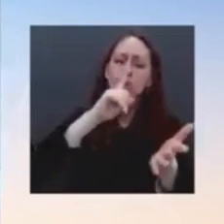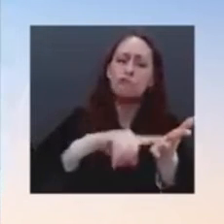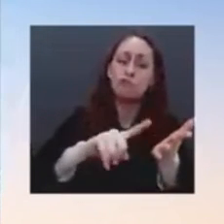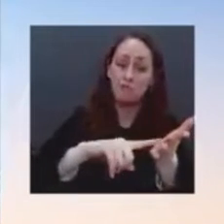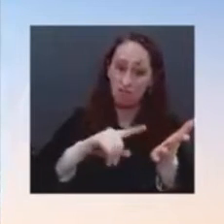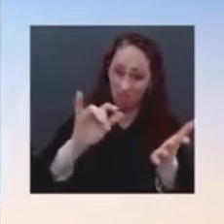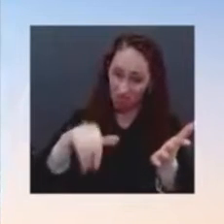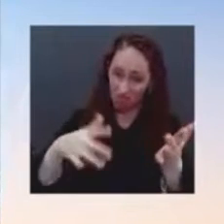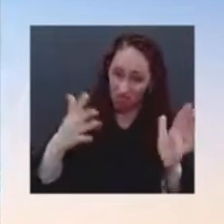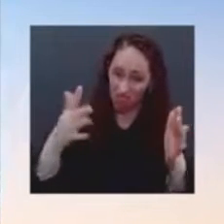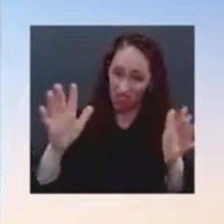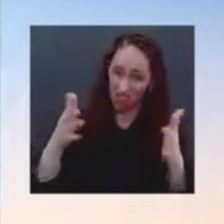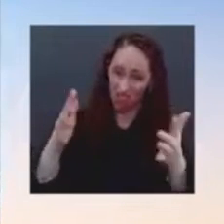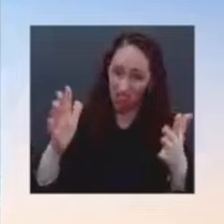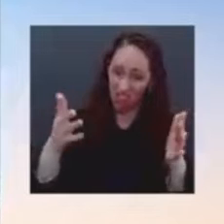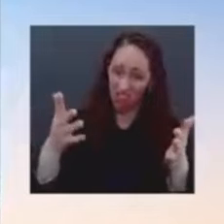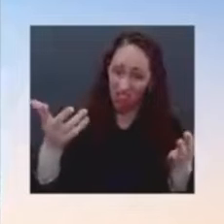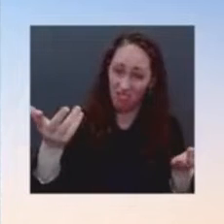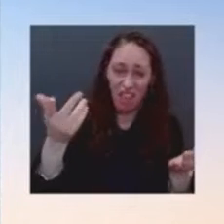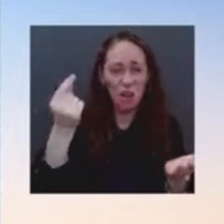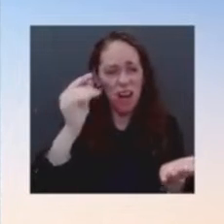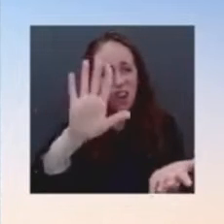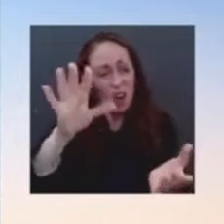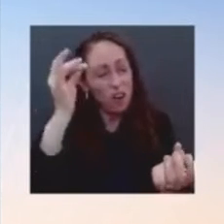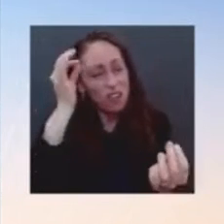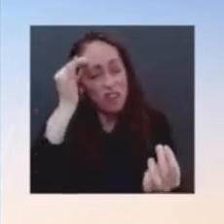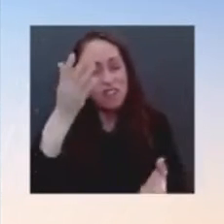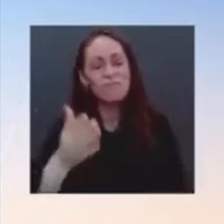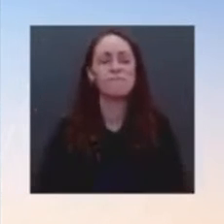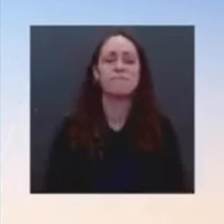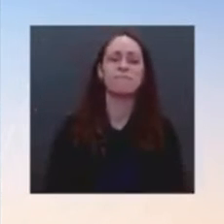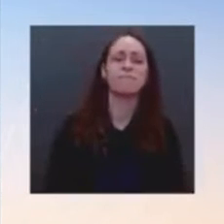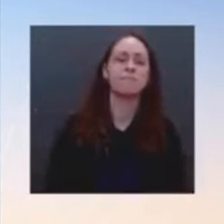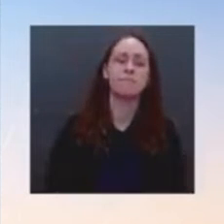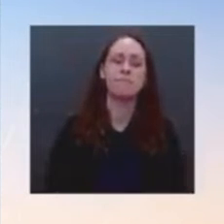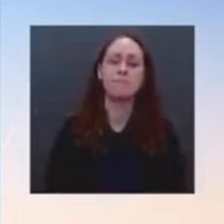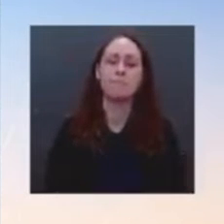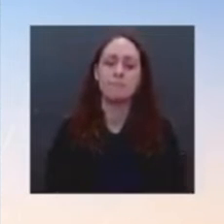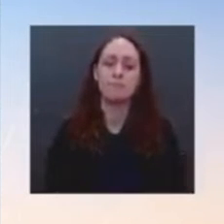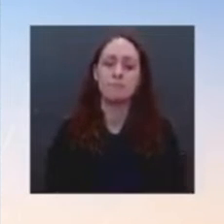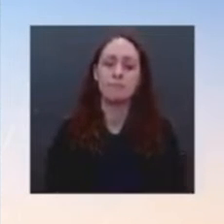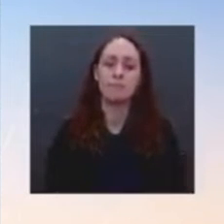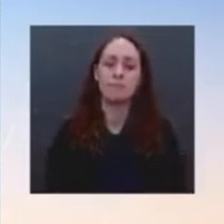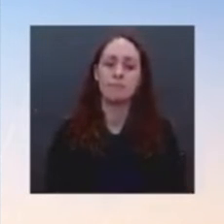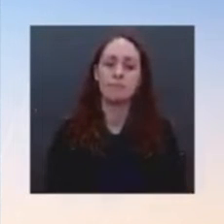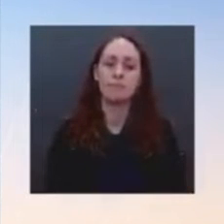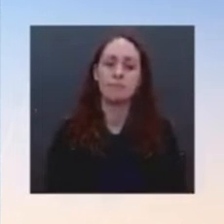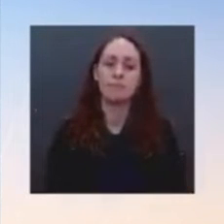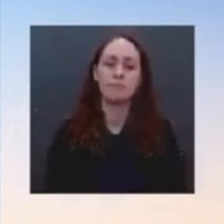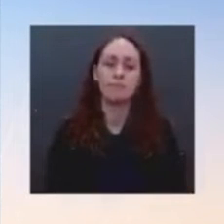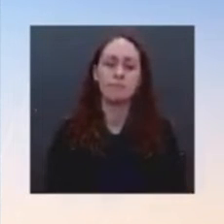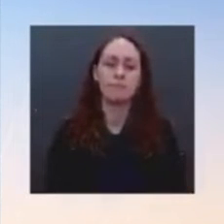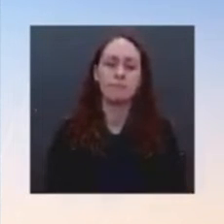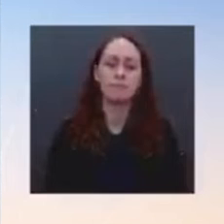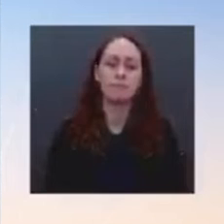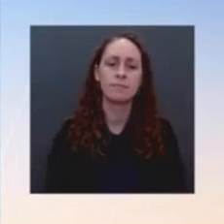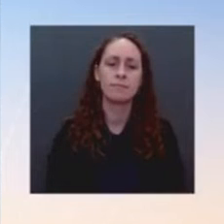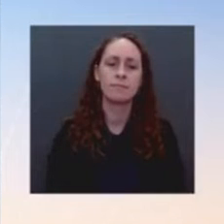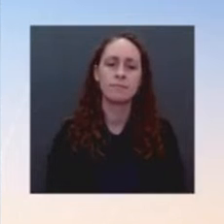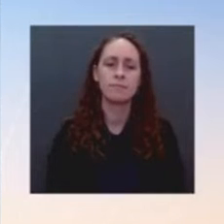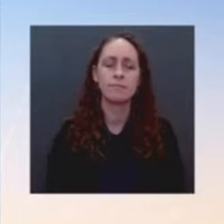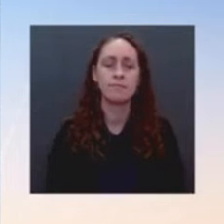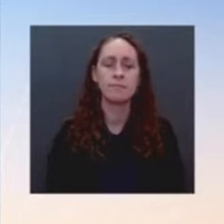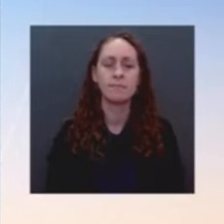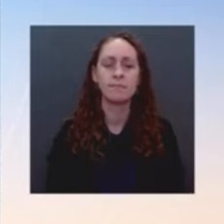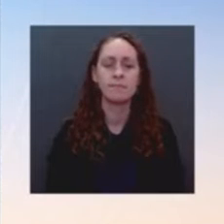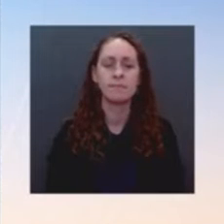July, you probably know, but the Surgeon General also took the unprecedented step to issue an advisor on the risk of misinformation in public health, which is